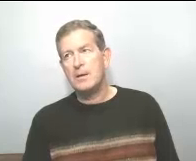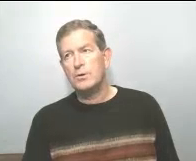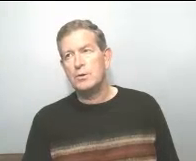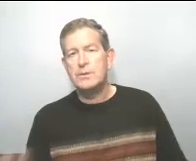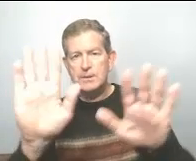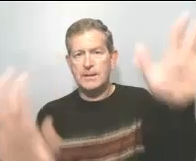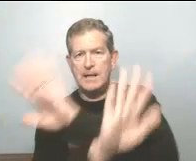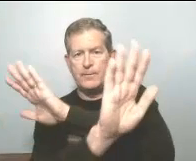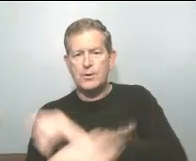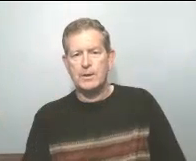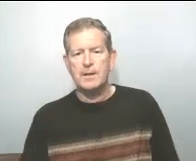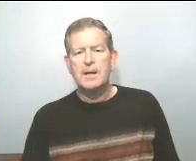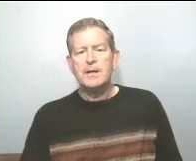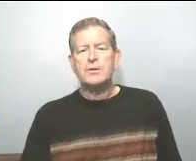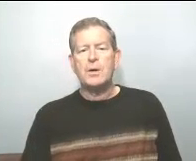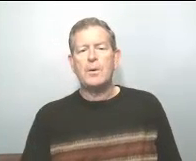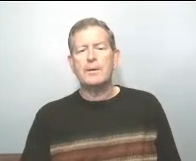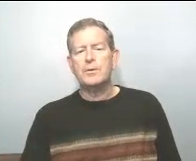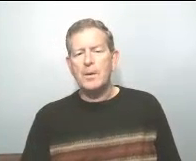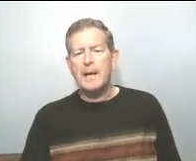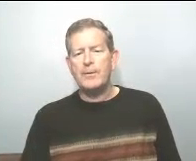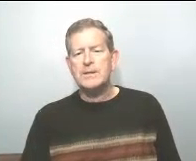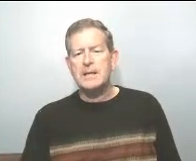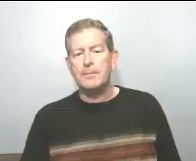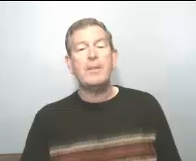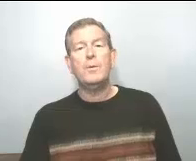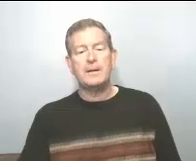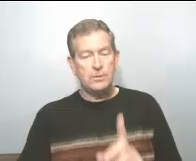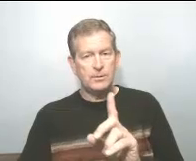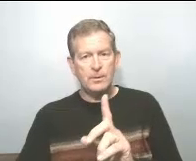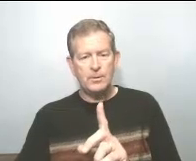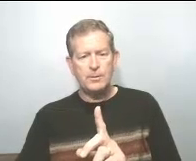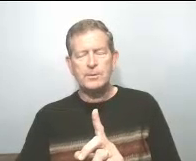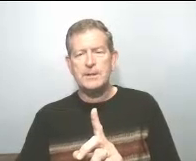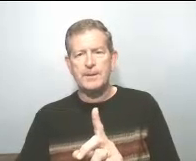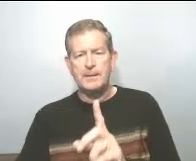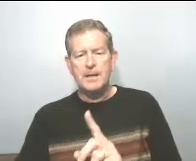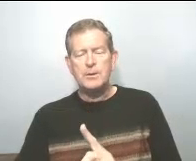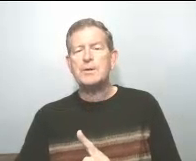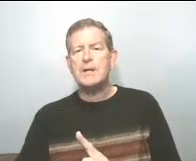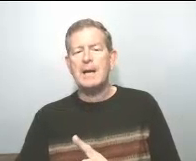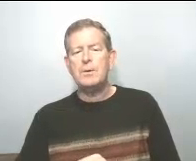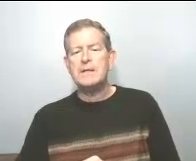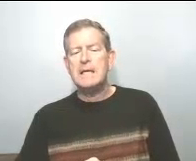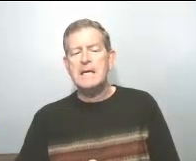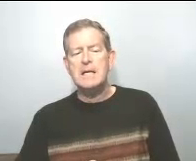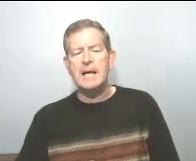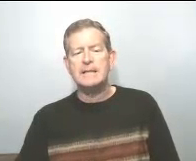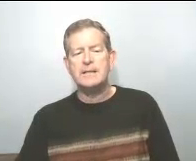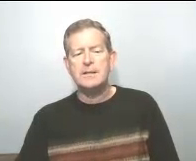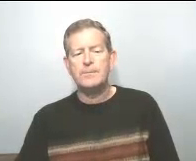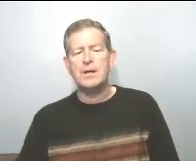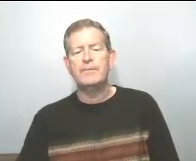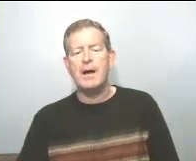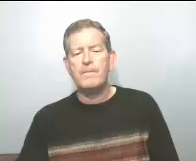is to say, which uses inversion. So normally I would say, by the way, notice something. Notice that I'm using il as